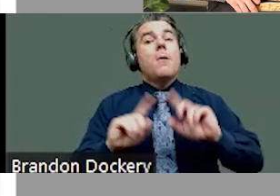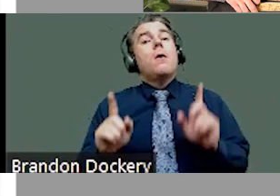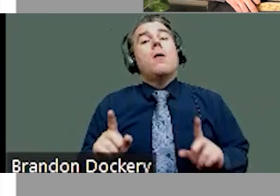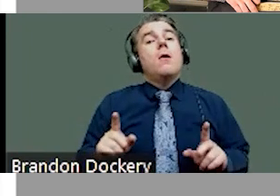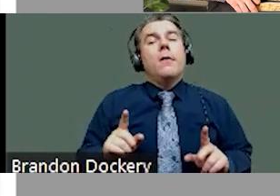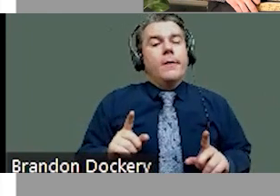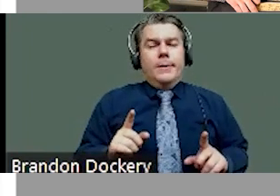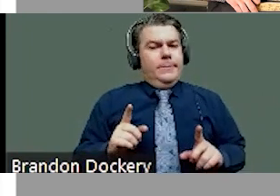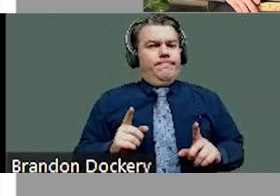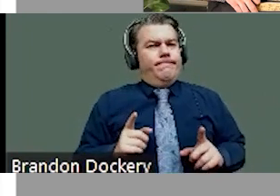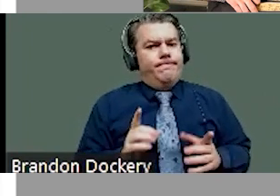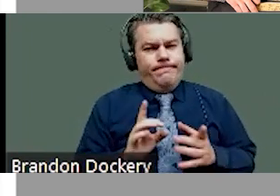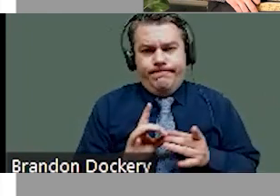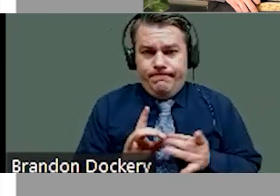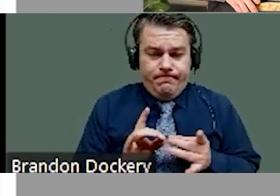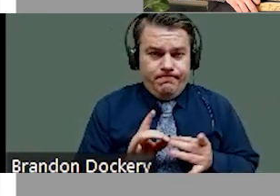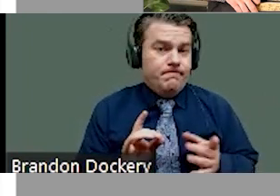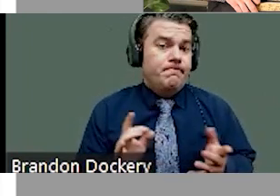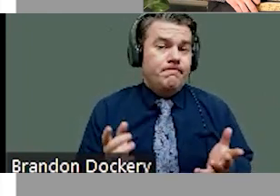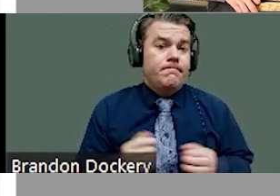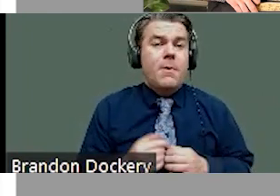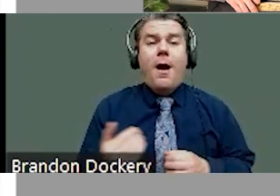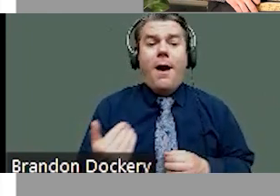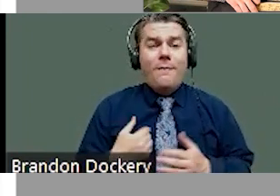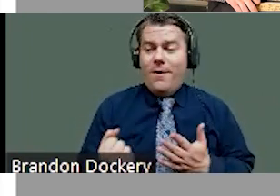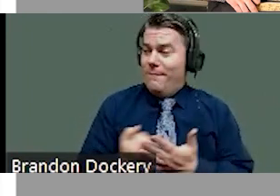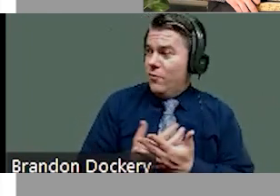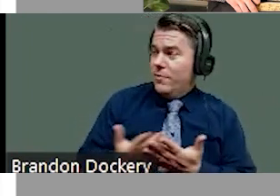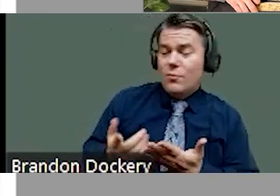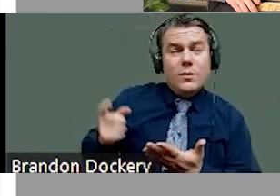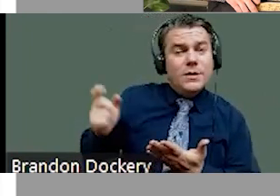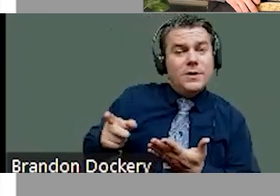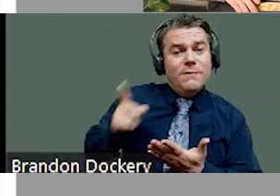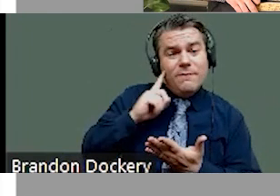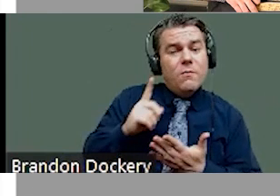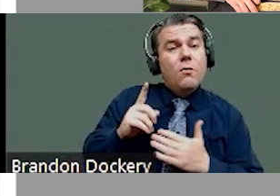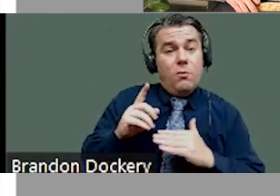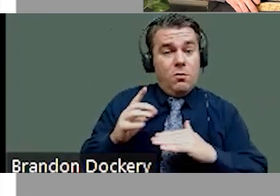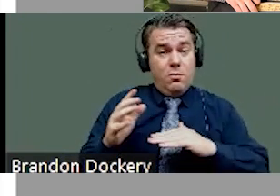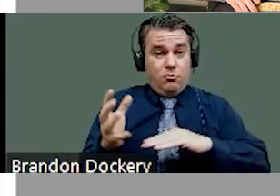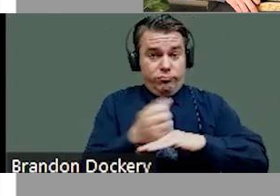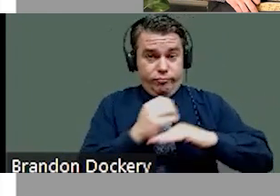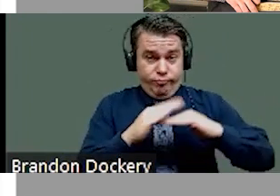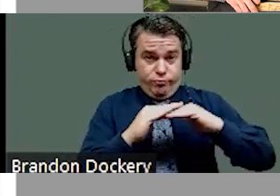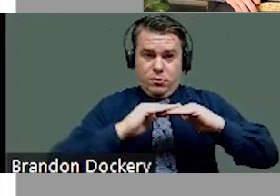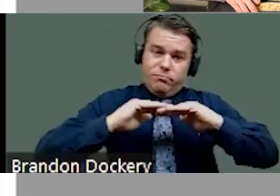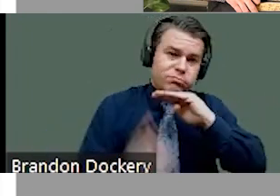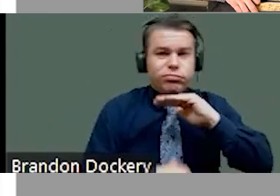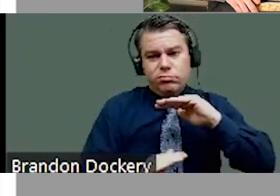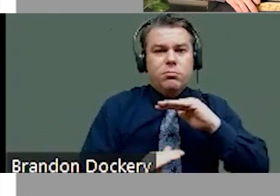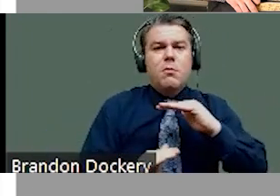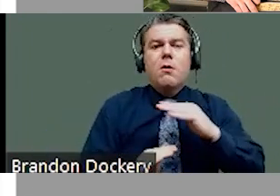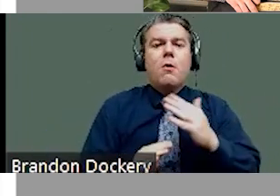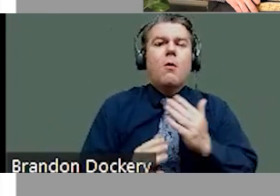But the argument here is we have everything we need to make subminimum wages and poor